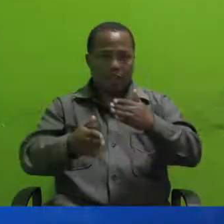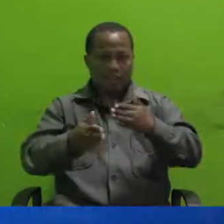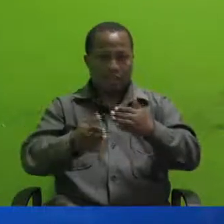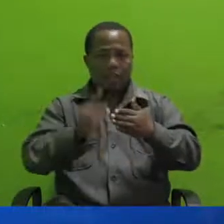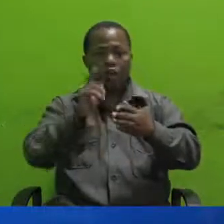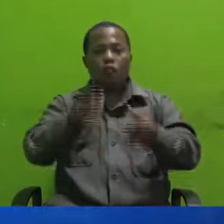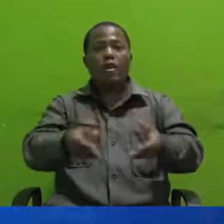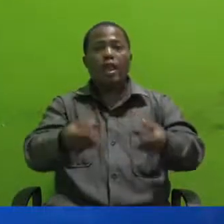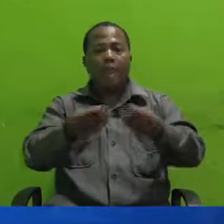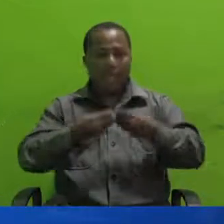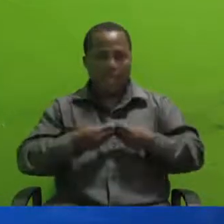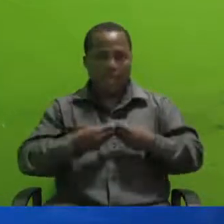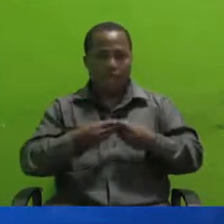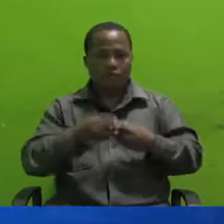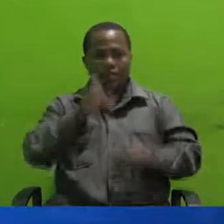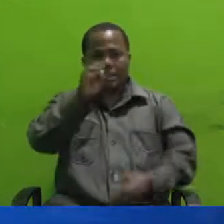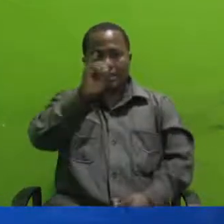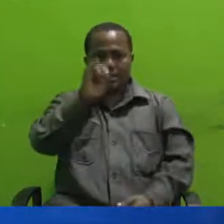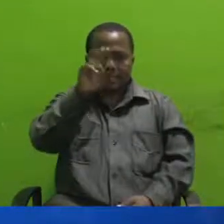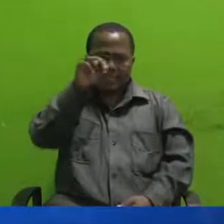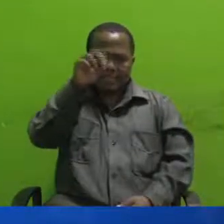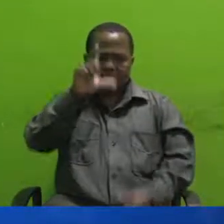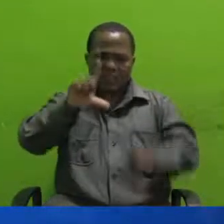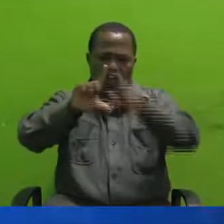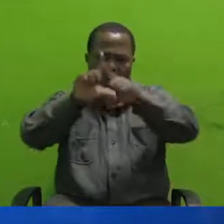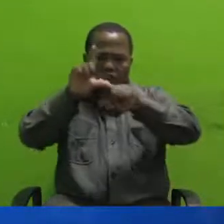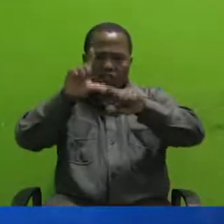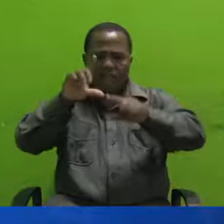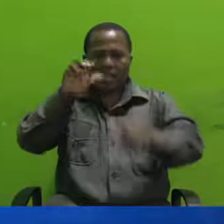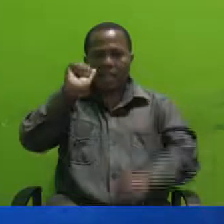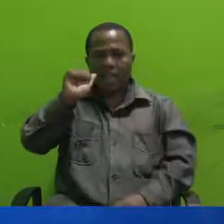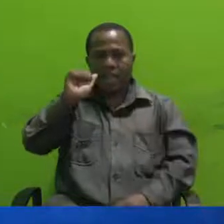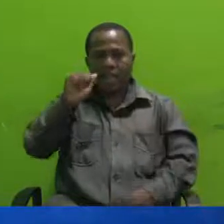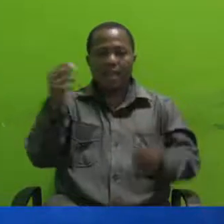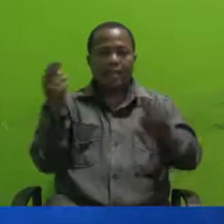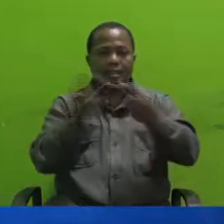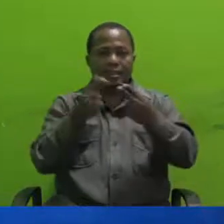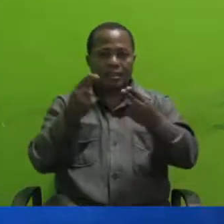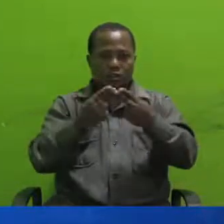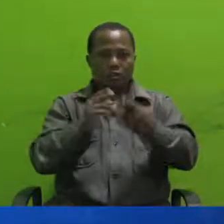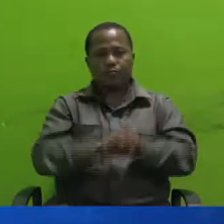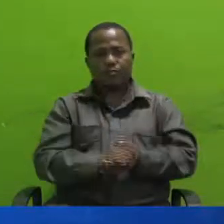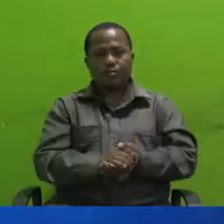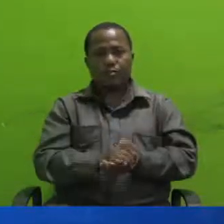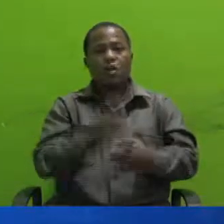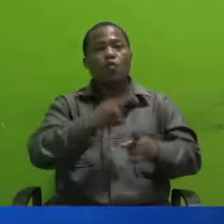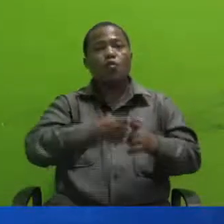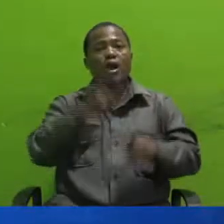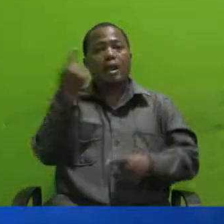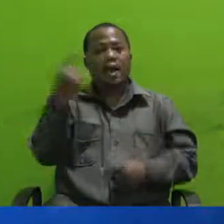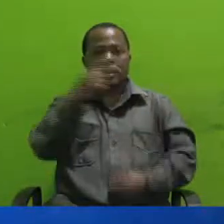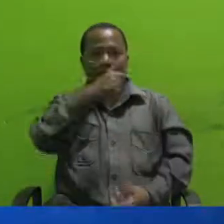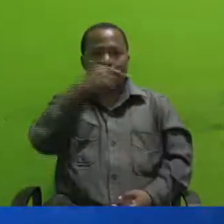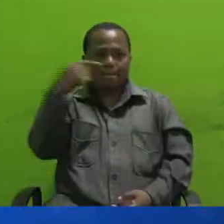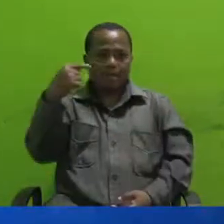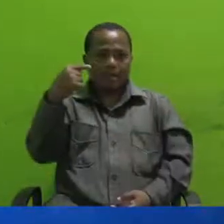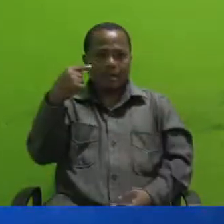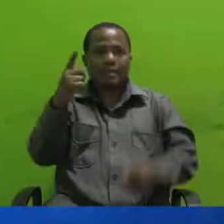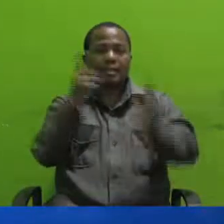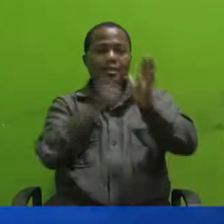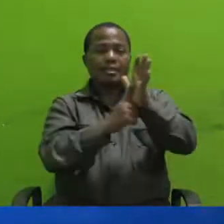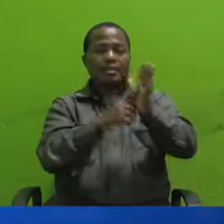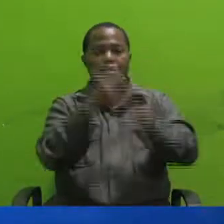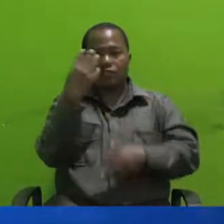finally we have sine of angle A is equal to, so 100 here minus